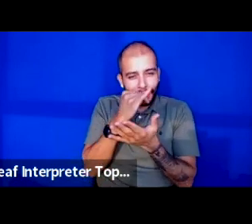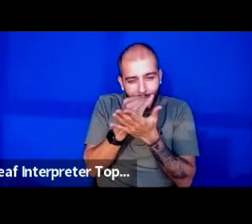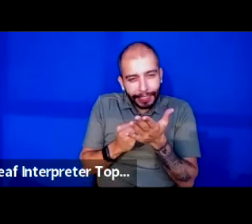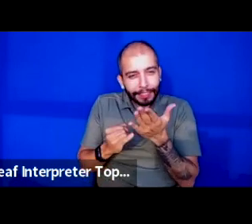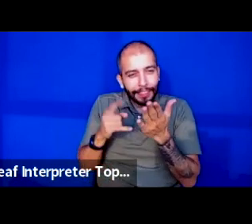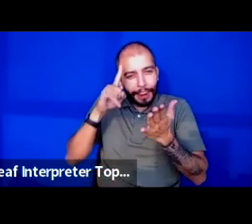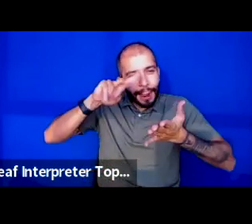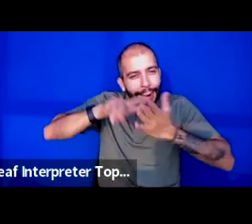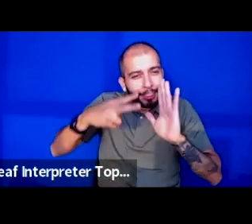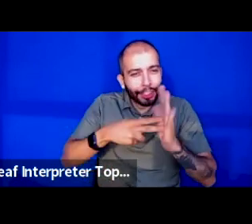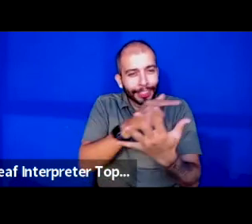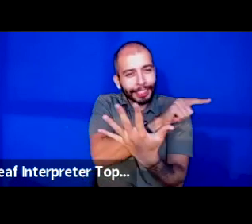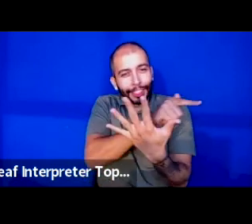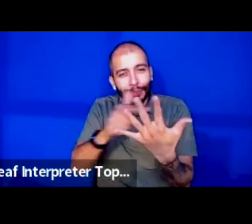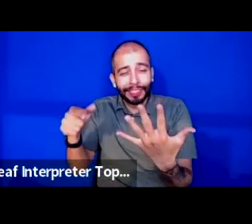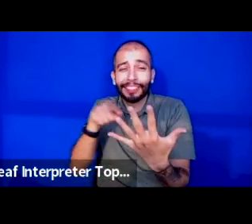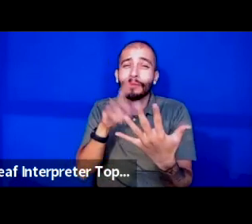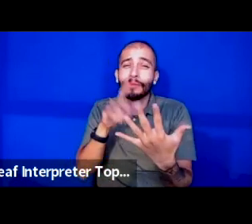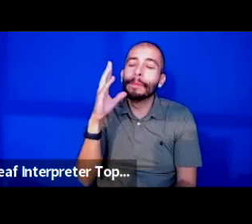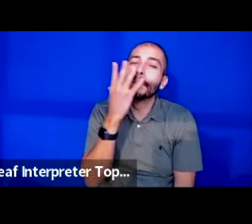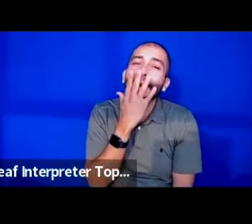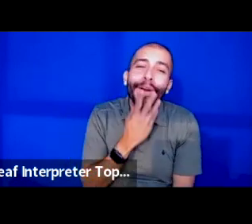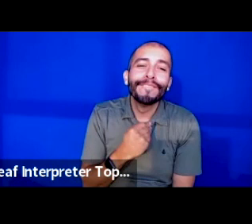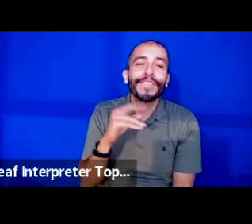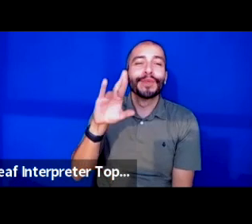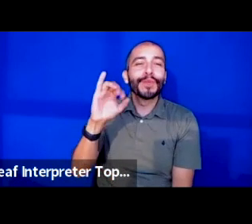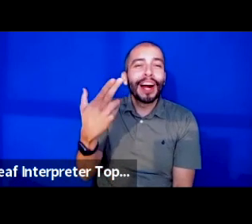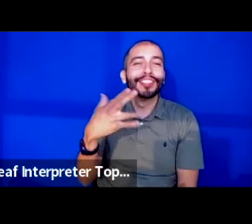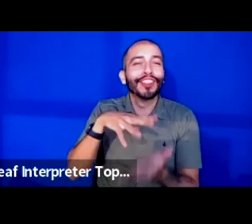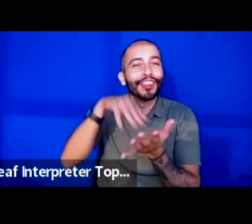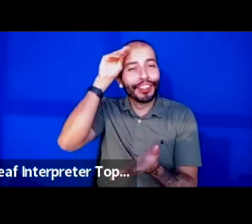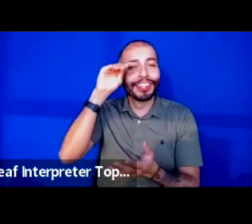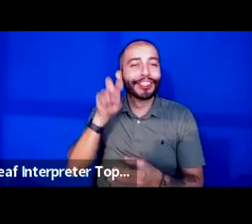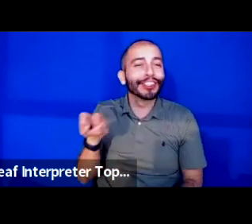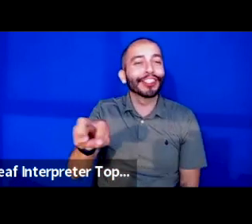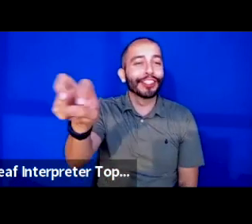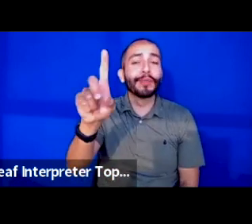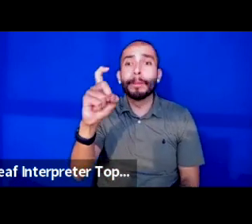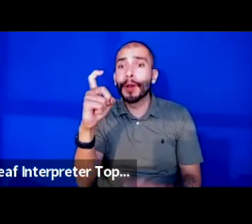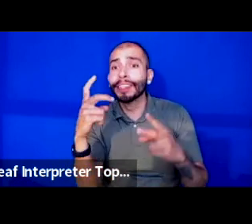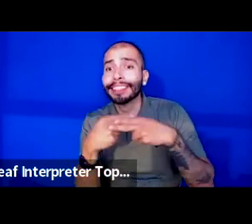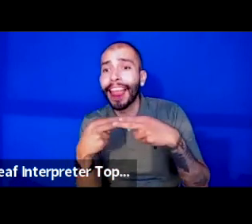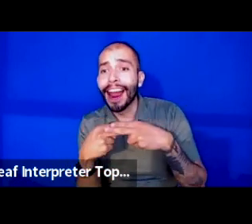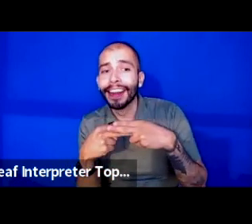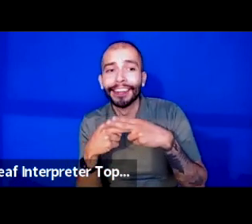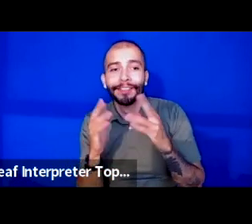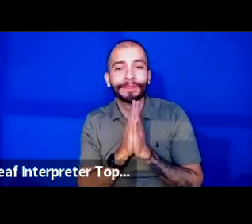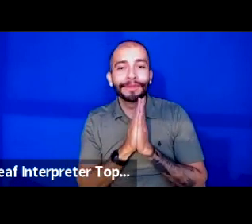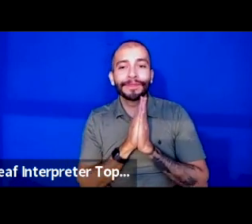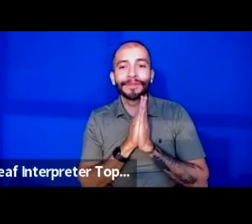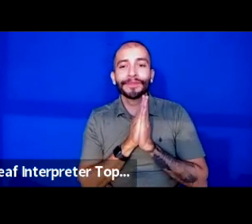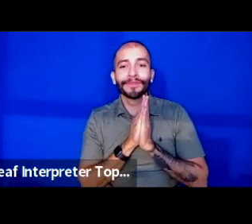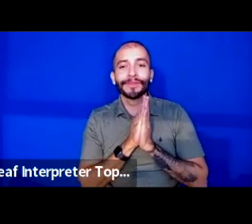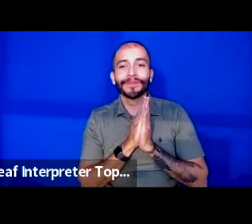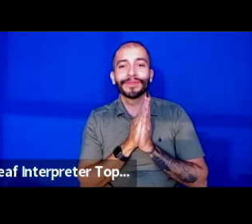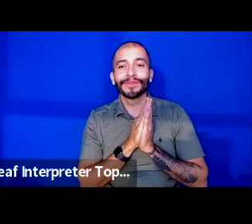summer. So with that, I think there's one more slide. Yeah, just in terms of event follow-up, you will